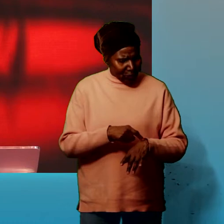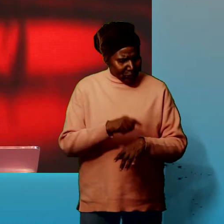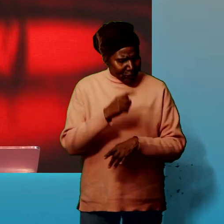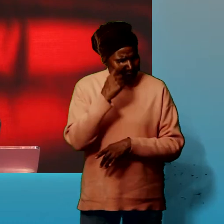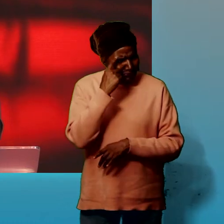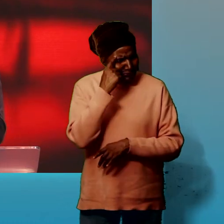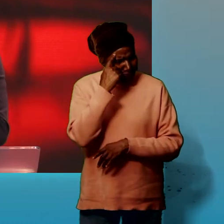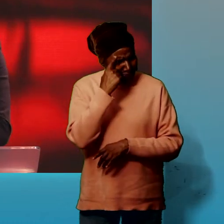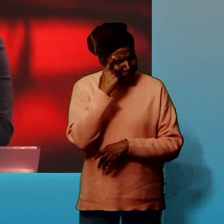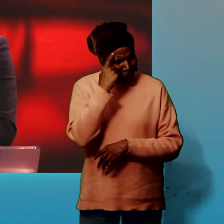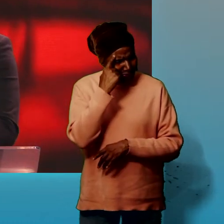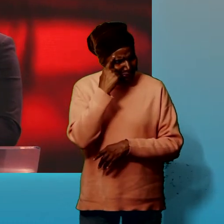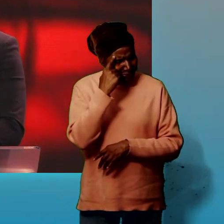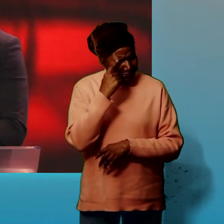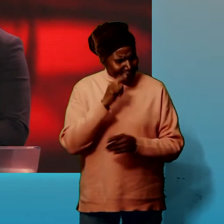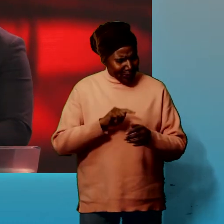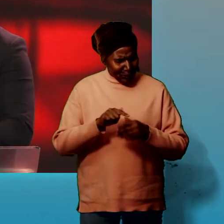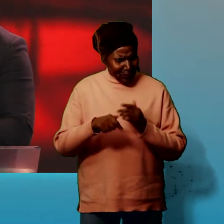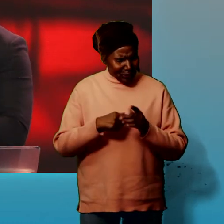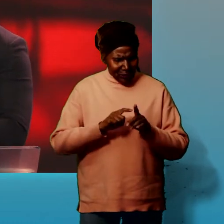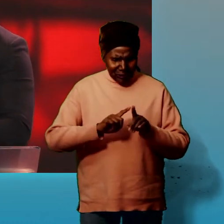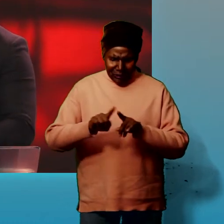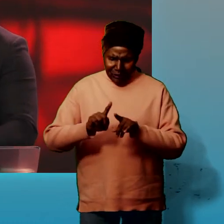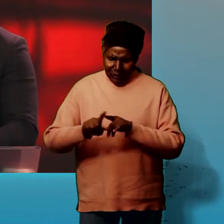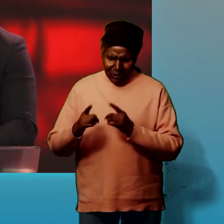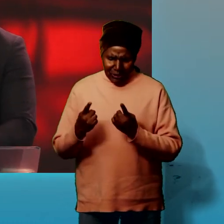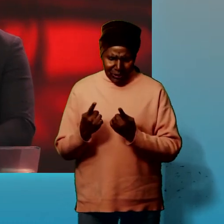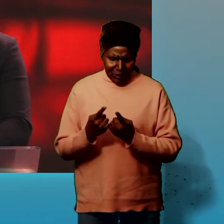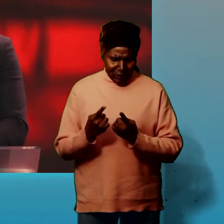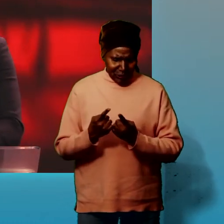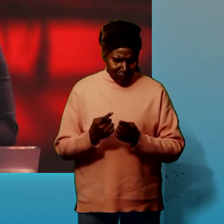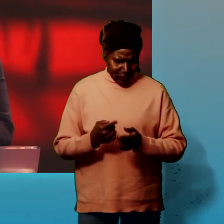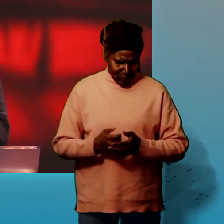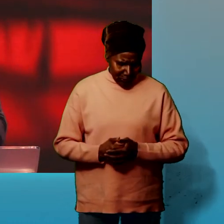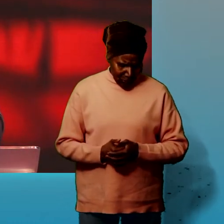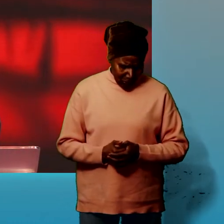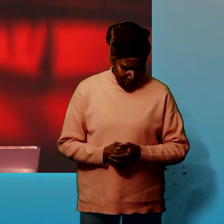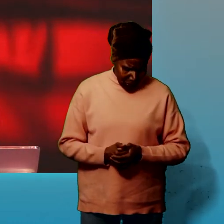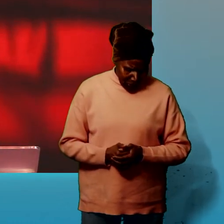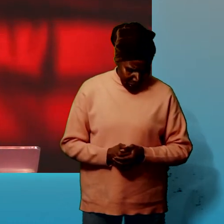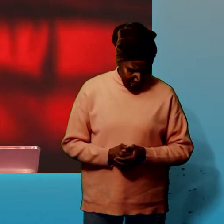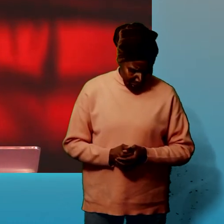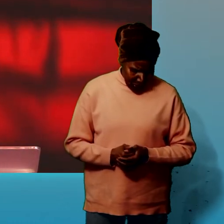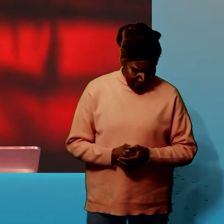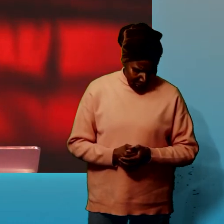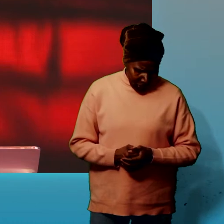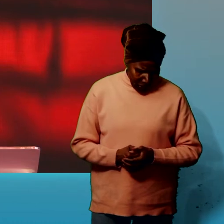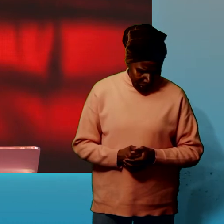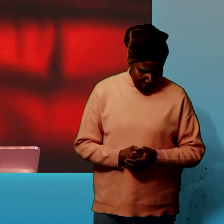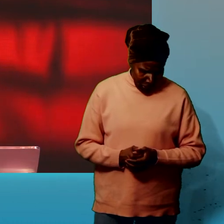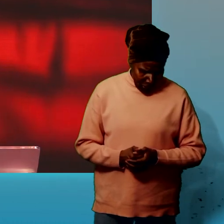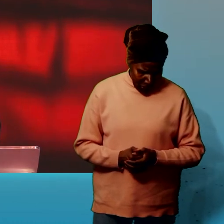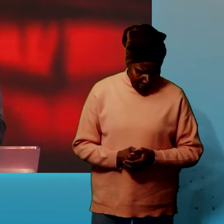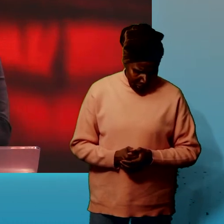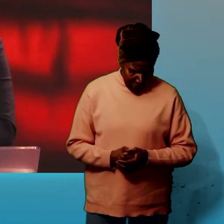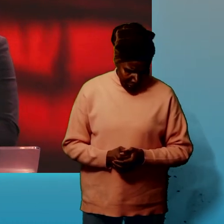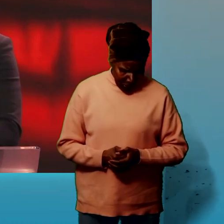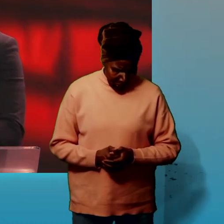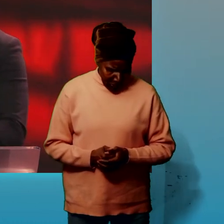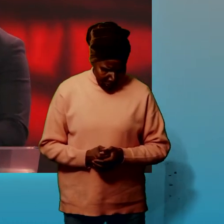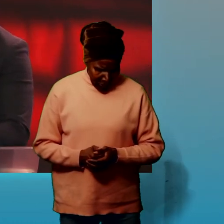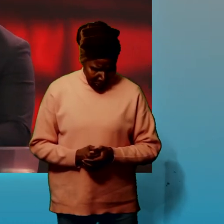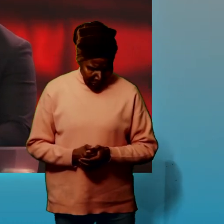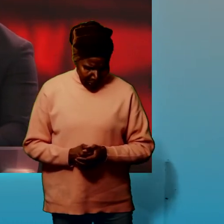on those things. And the worship team will join me in a moment, and we will sing and we will worship and we will give